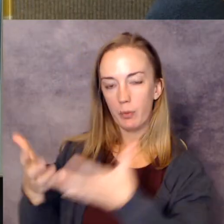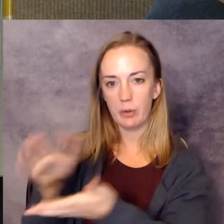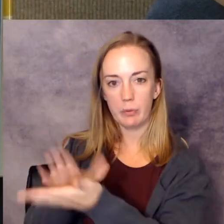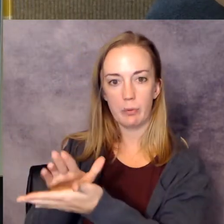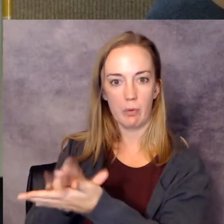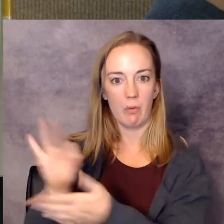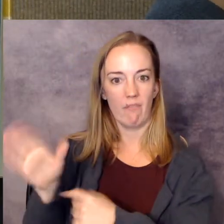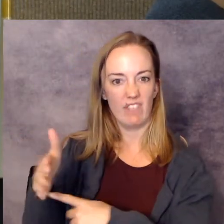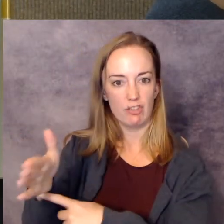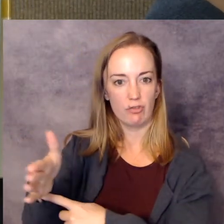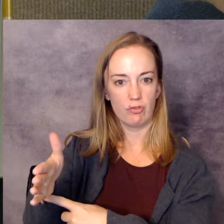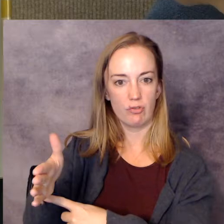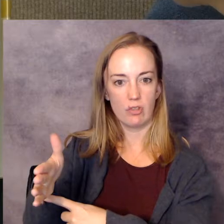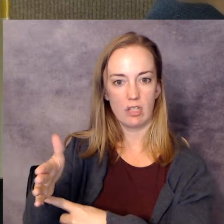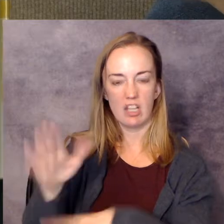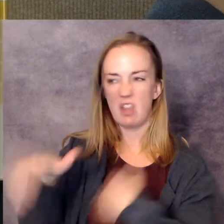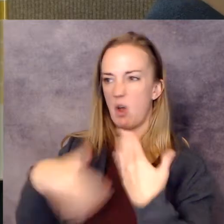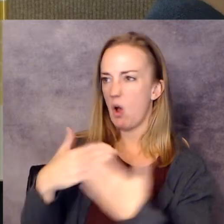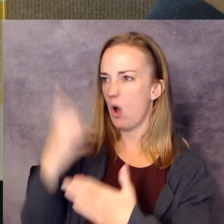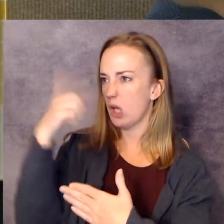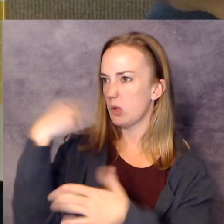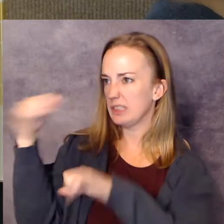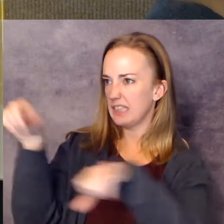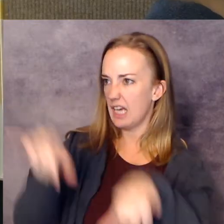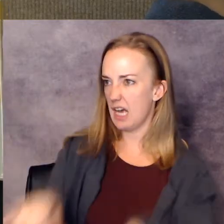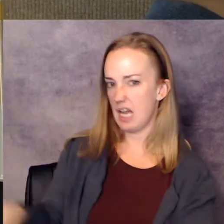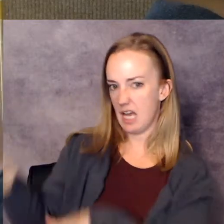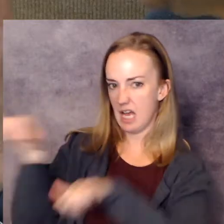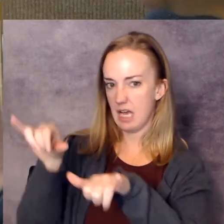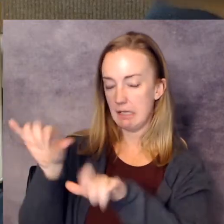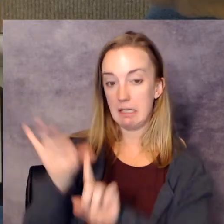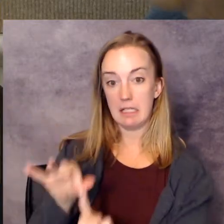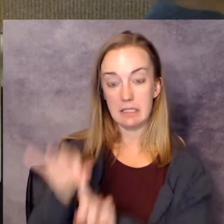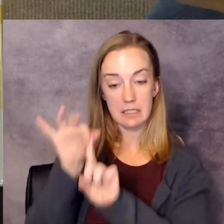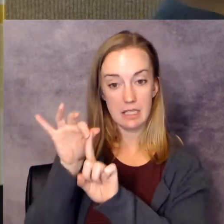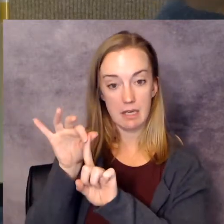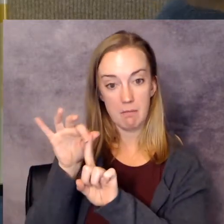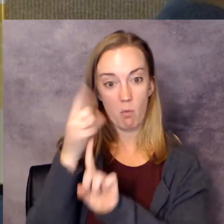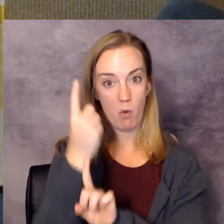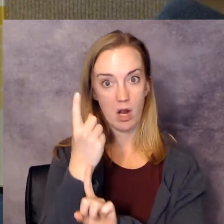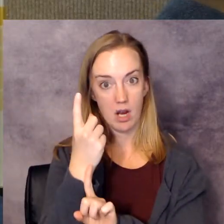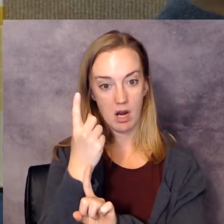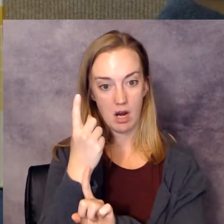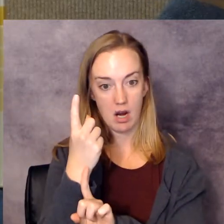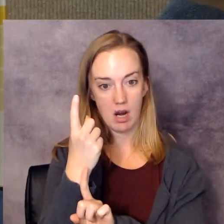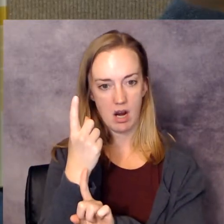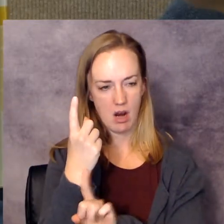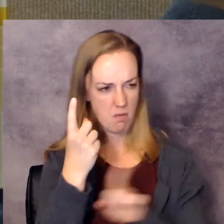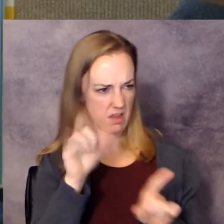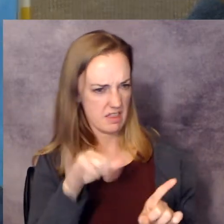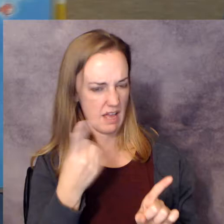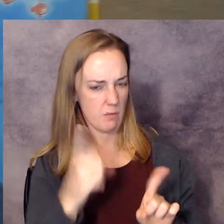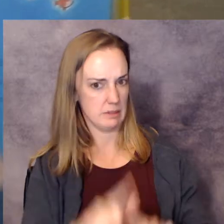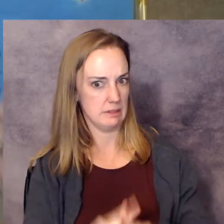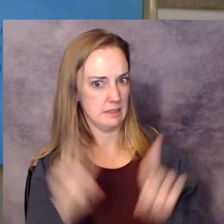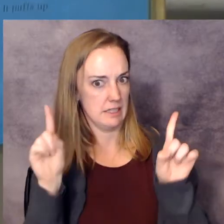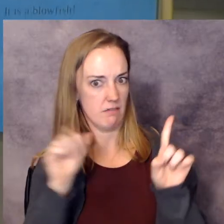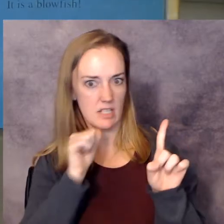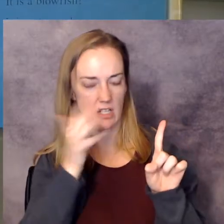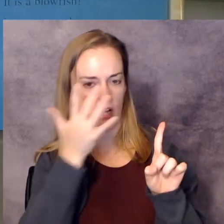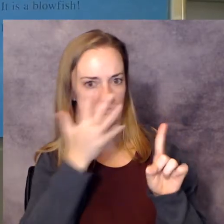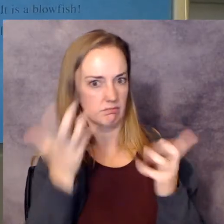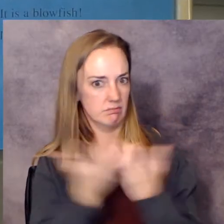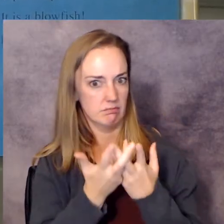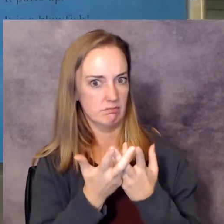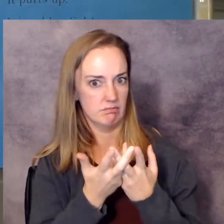a school of fish. They all look alike, except for one. Look at that one. He definitely doesn't look like those, does